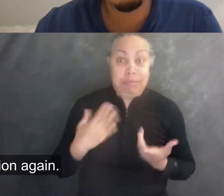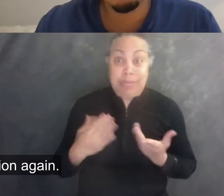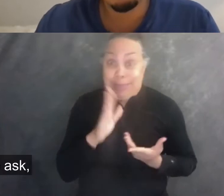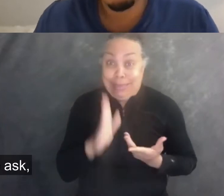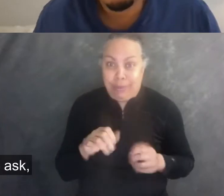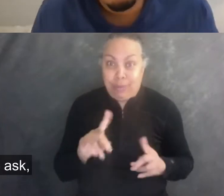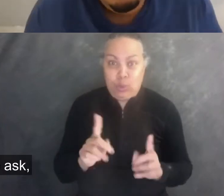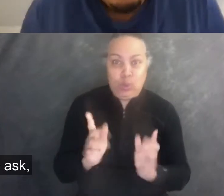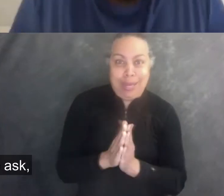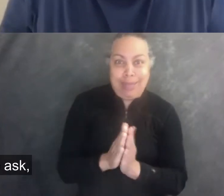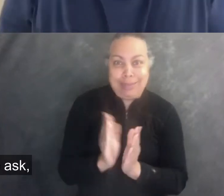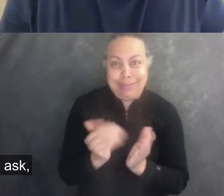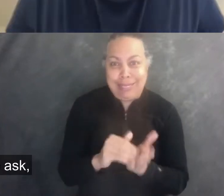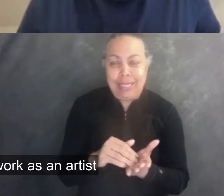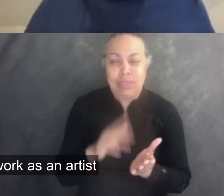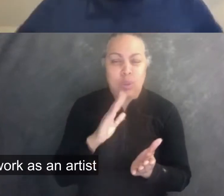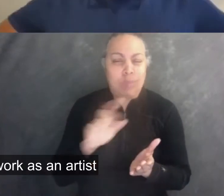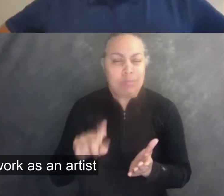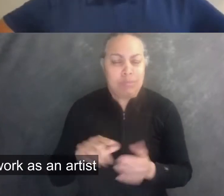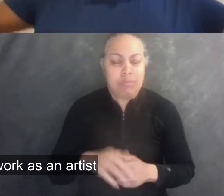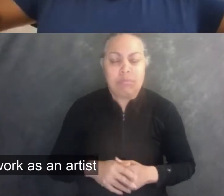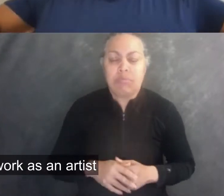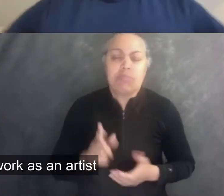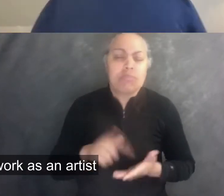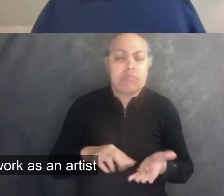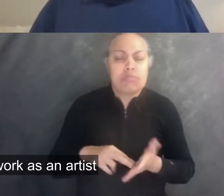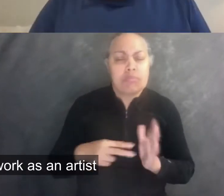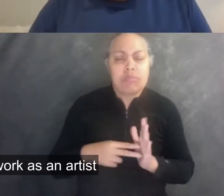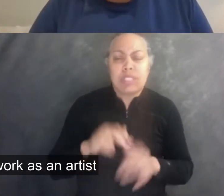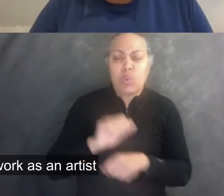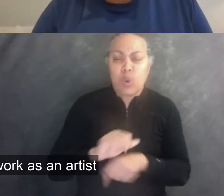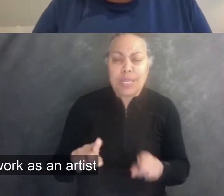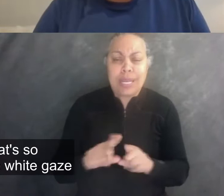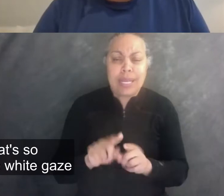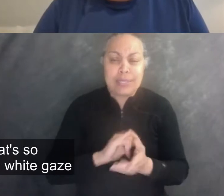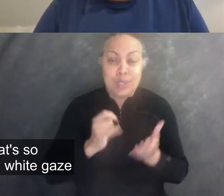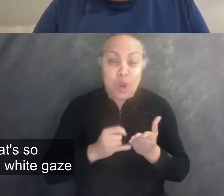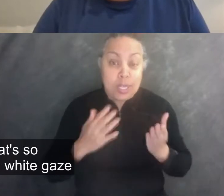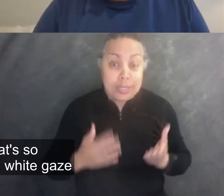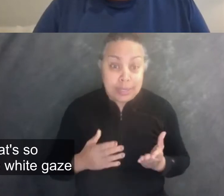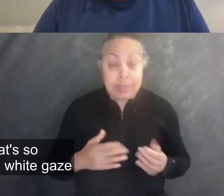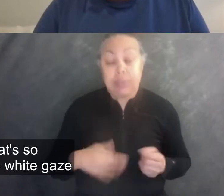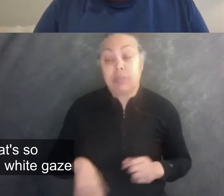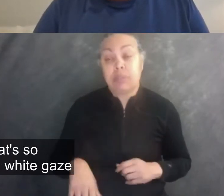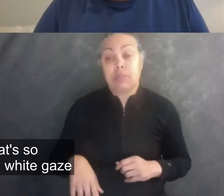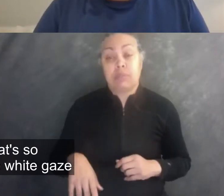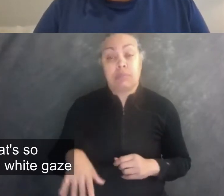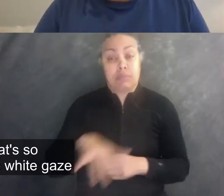again. So I want to ask, what does it mean to work as an artist in a space that's